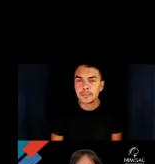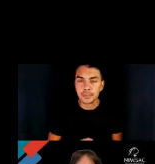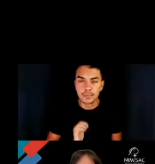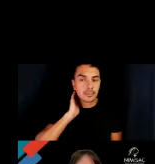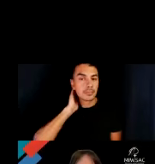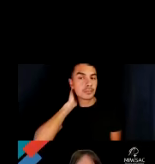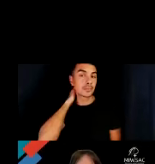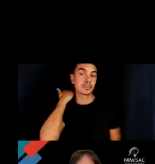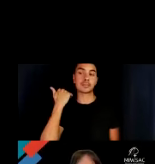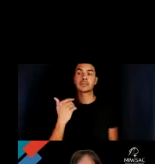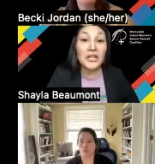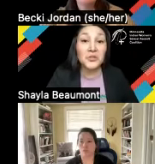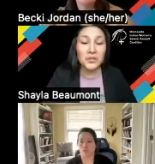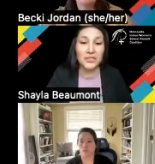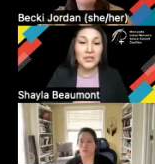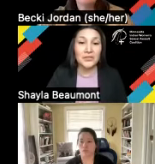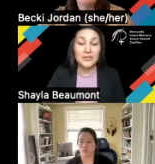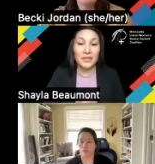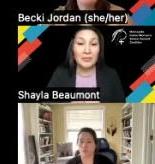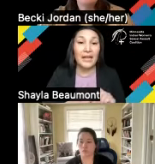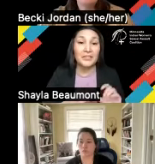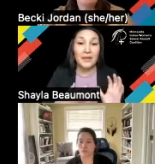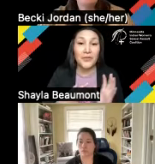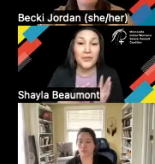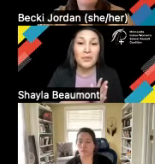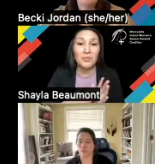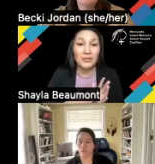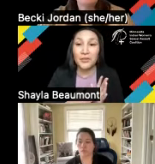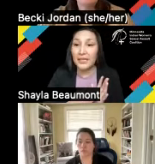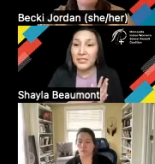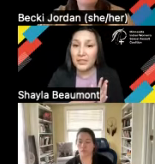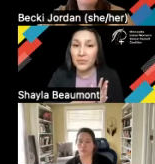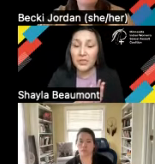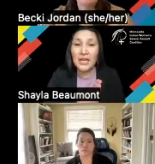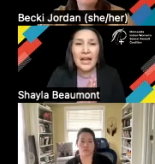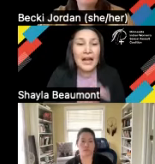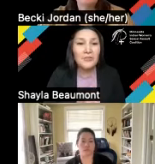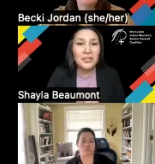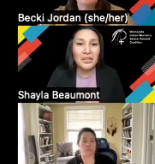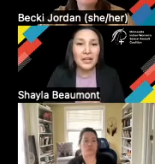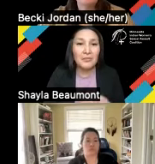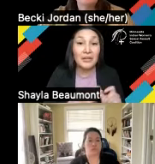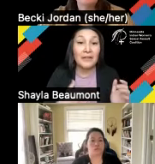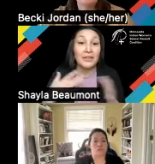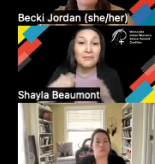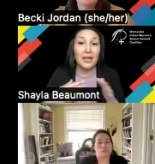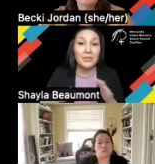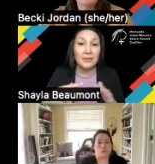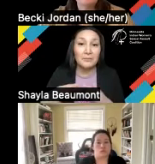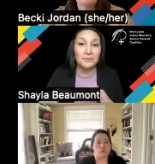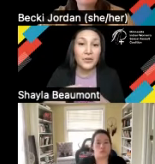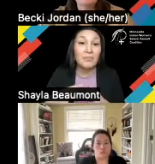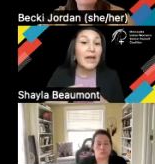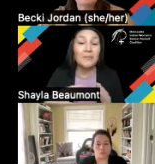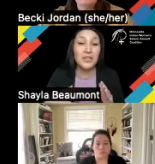So we talked about how sexual assault, the impact of health and well-being for the individual. How could it affect the